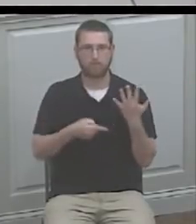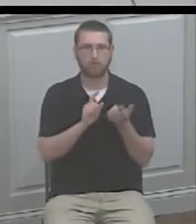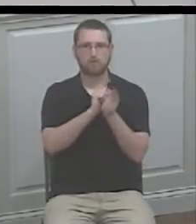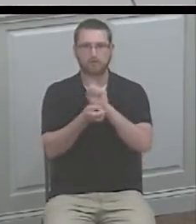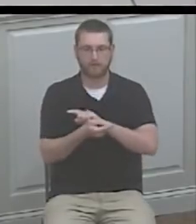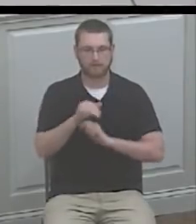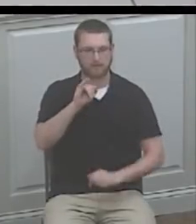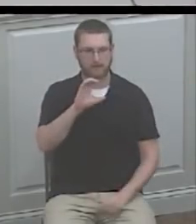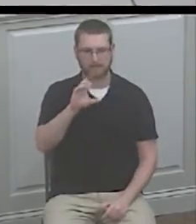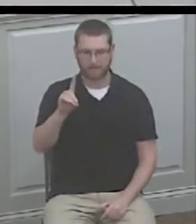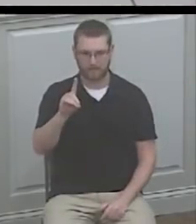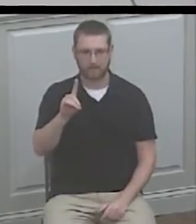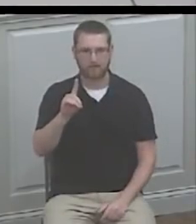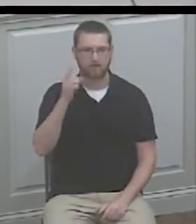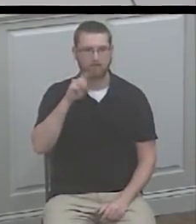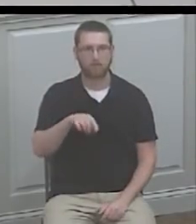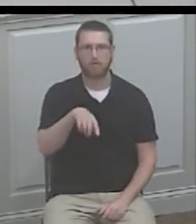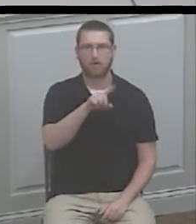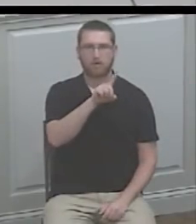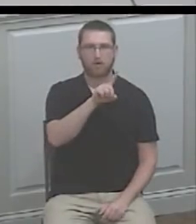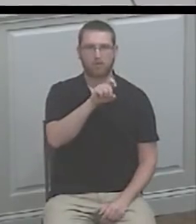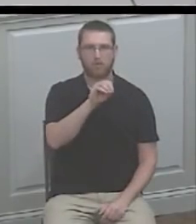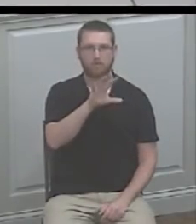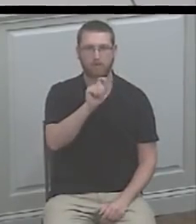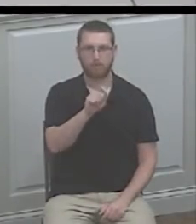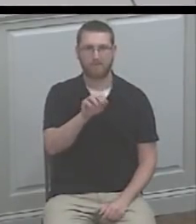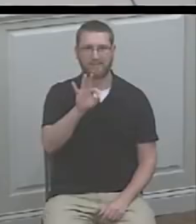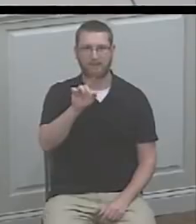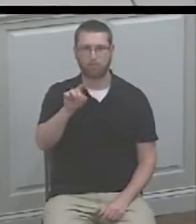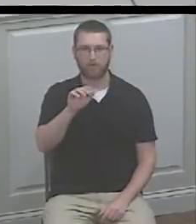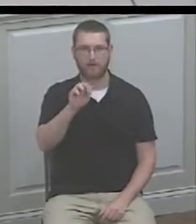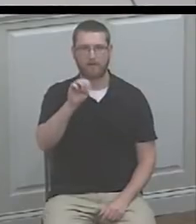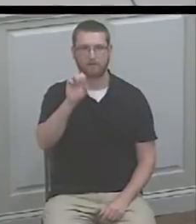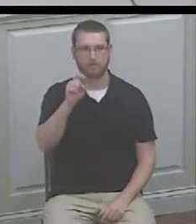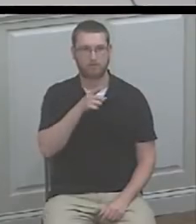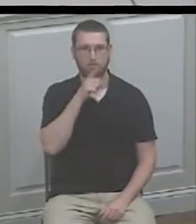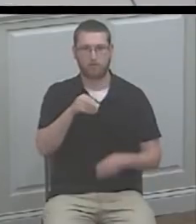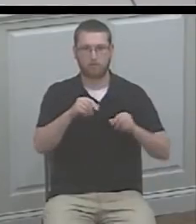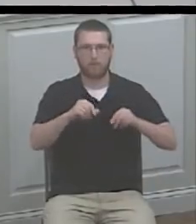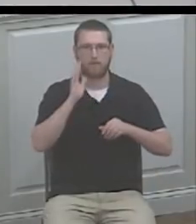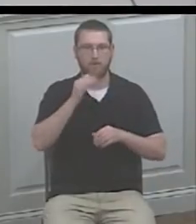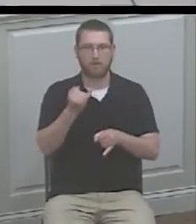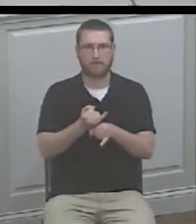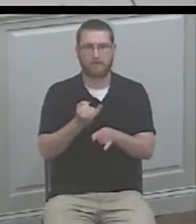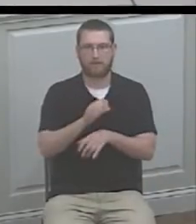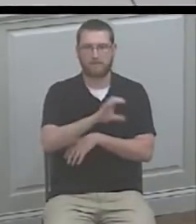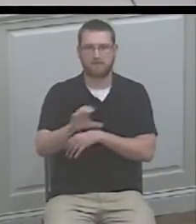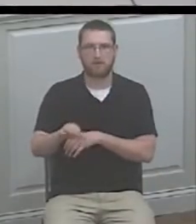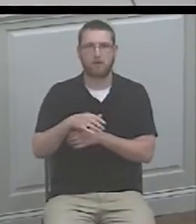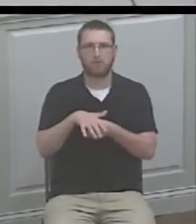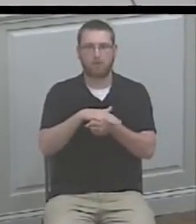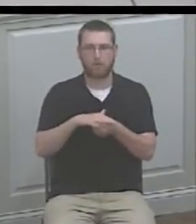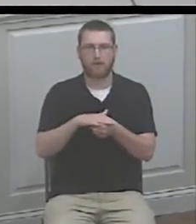development for approximately 105.91 acres, more or less, of real property known as the campus of Center College and